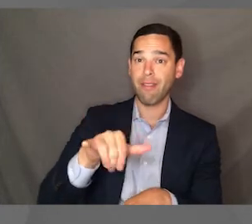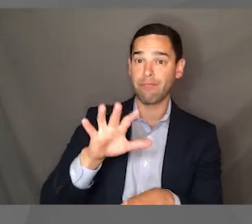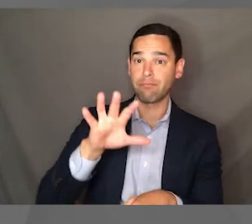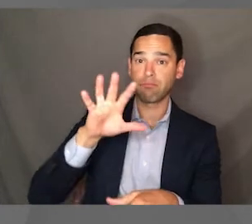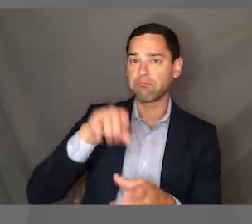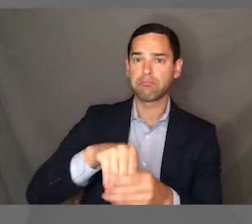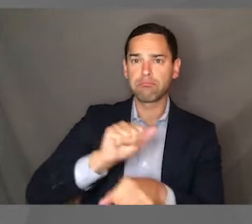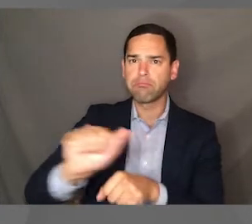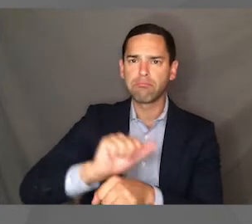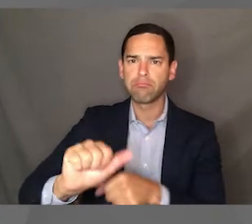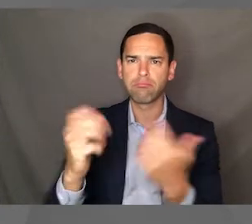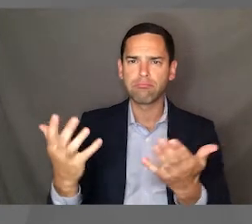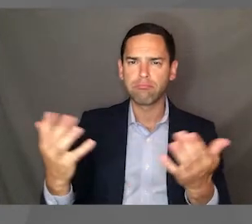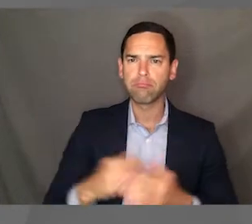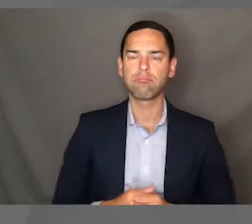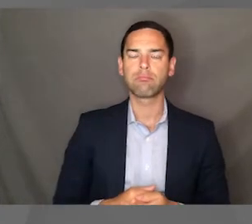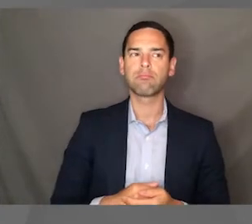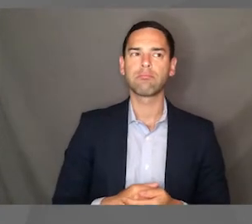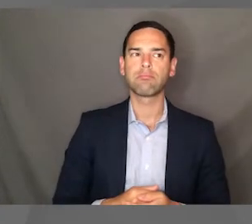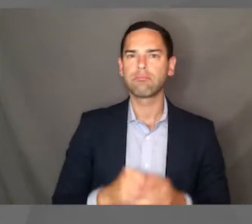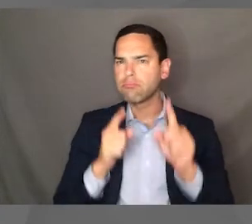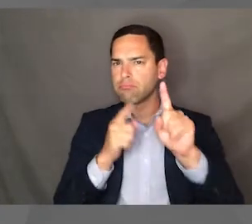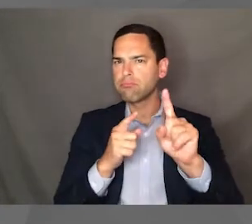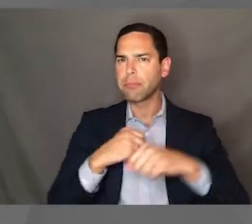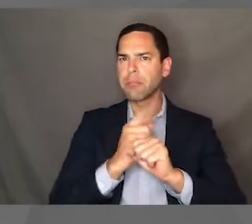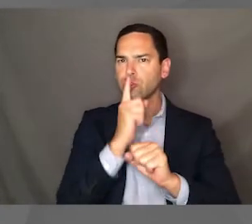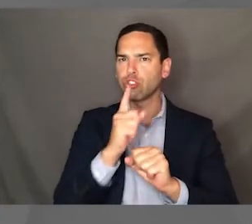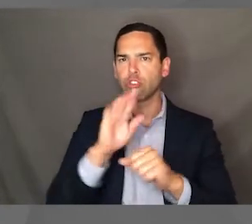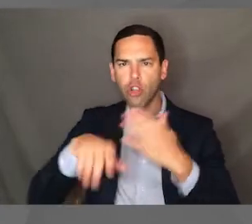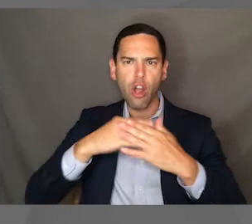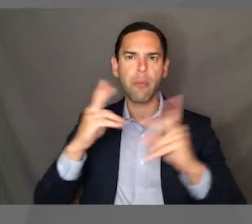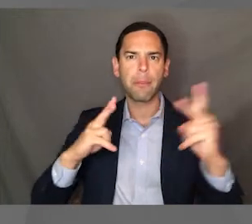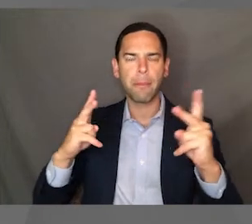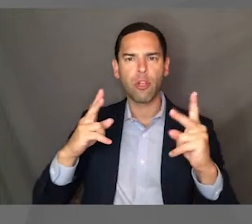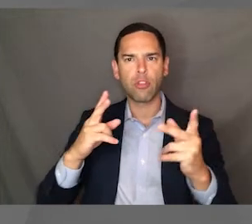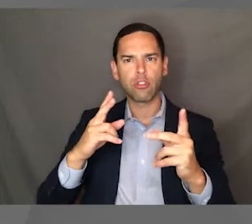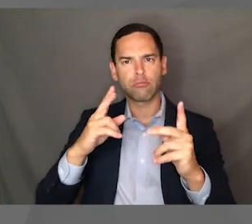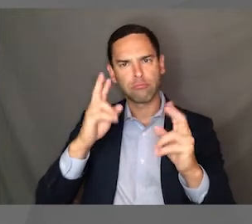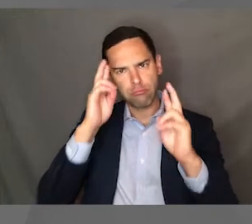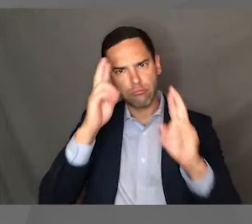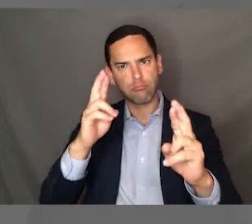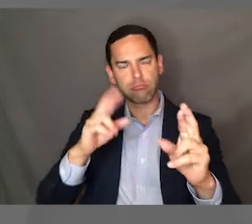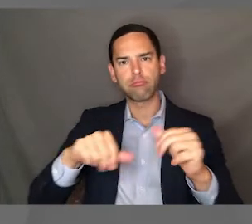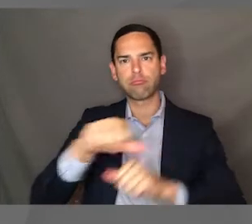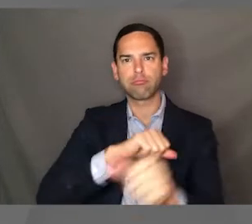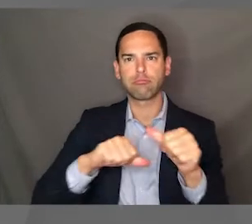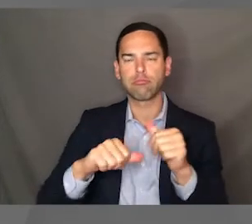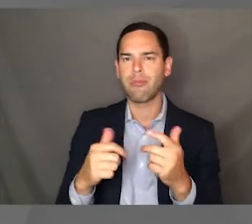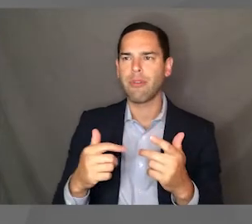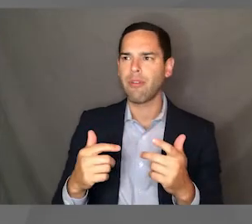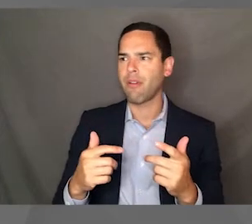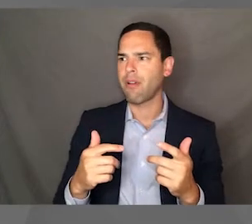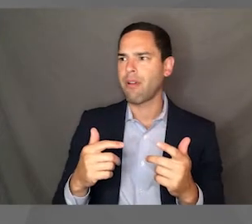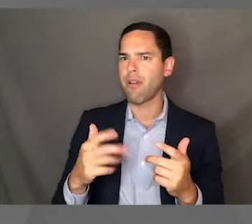ensure that people were treated with respect and were referred with great integrity